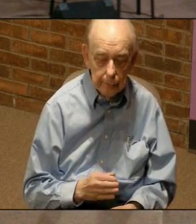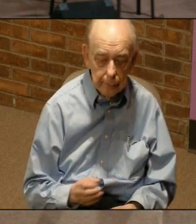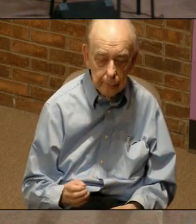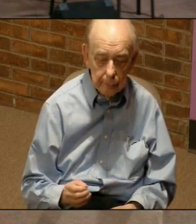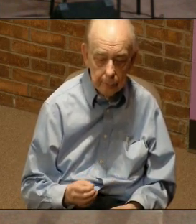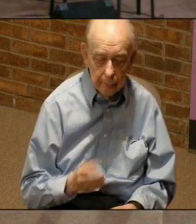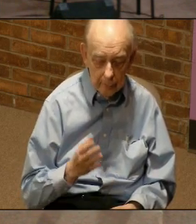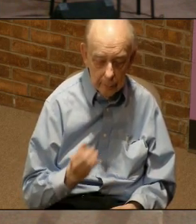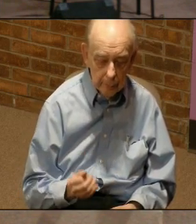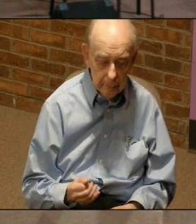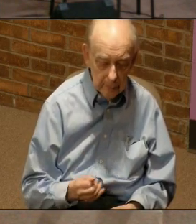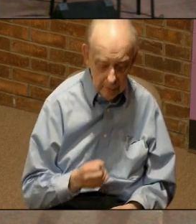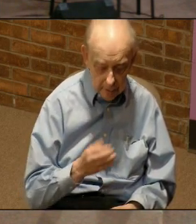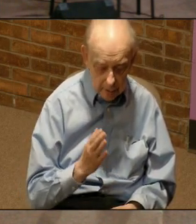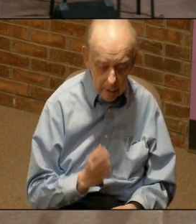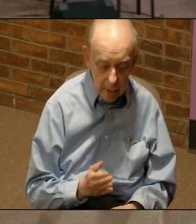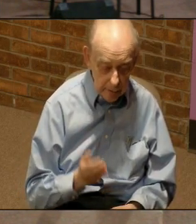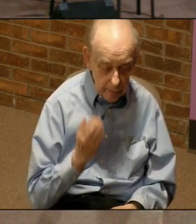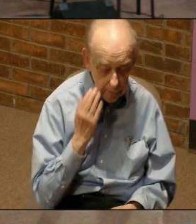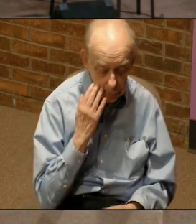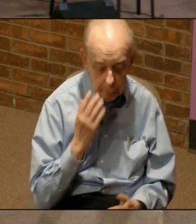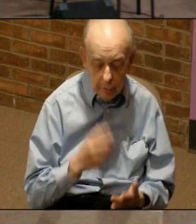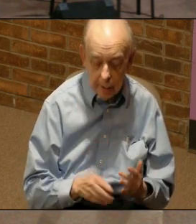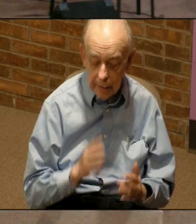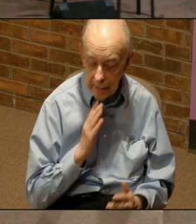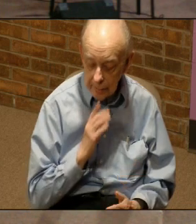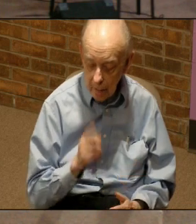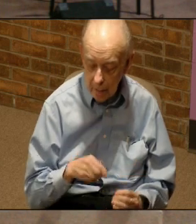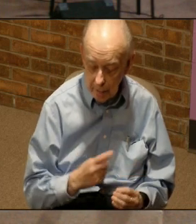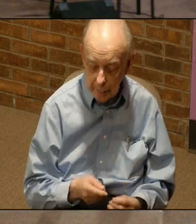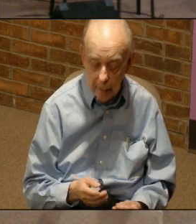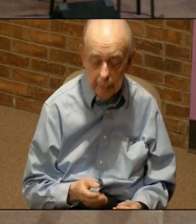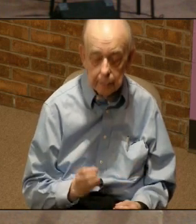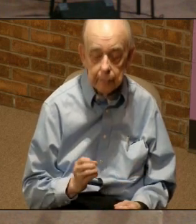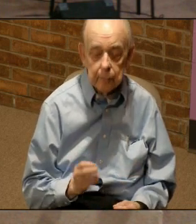And because I think he knows what he's talking about, okay?